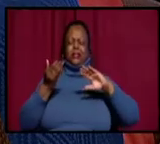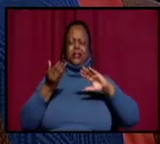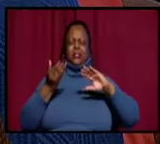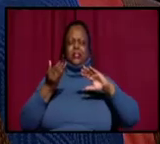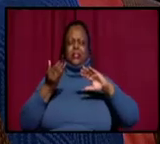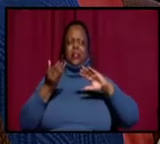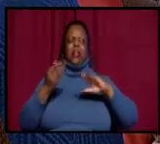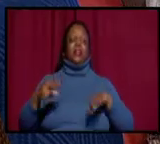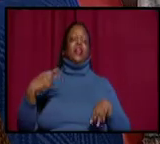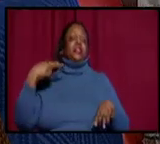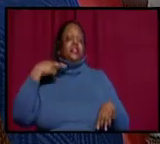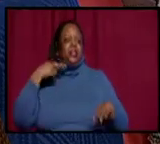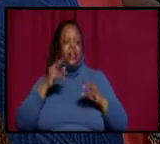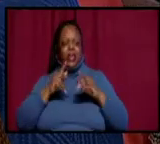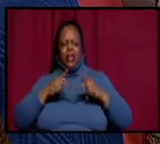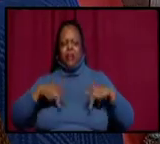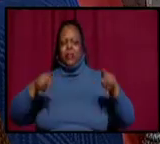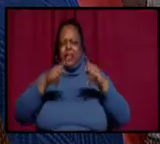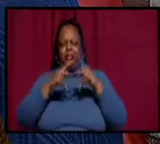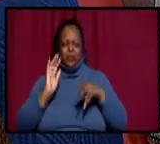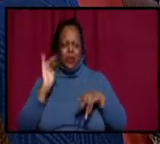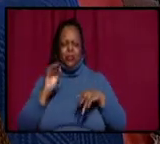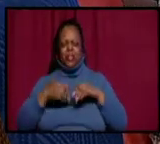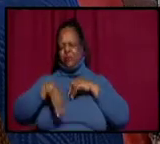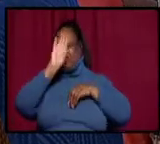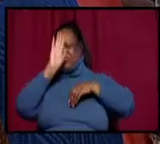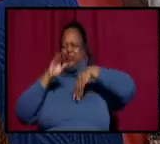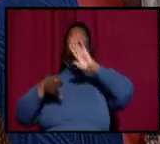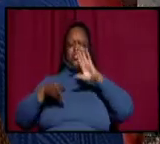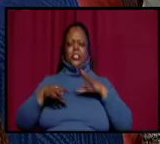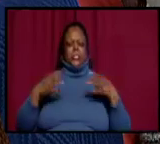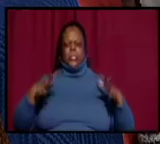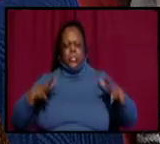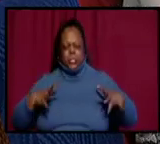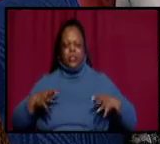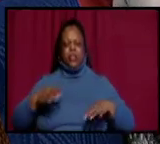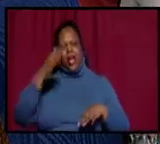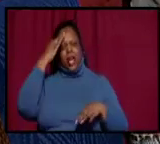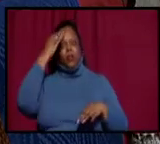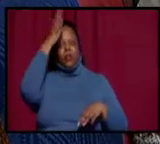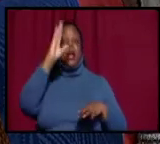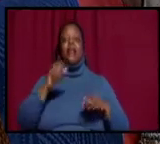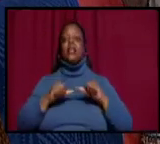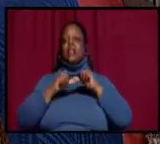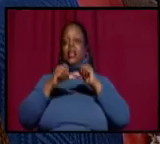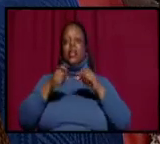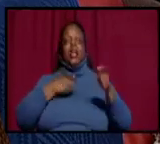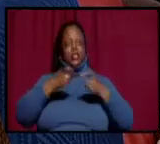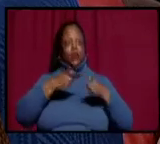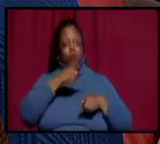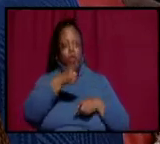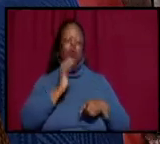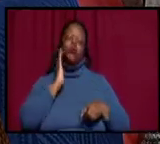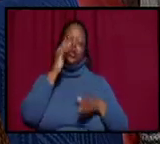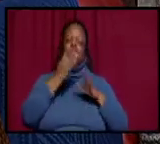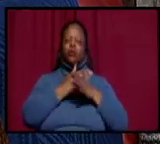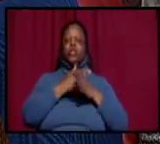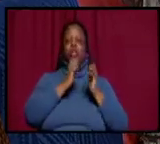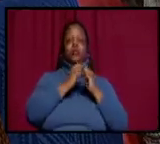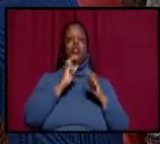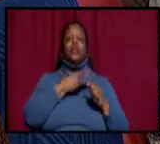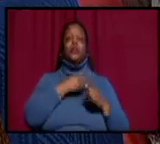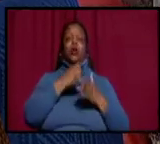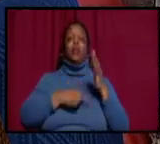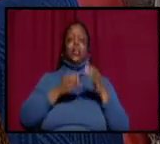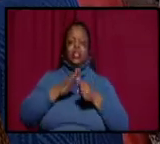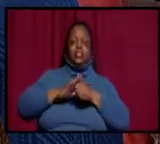in spaces where there is tension and frustration. And so Cheryl, I know that God has dealt with you. Will you share with us what